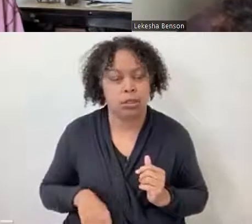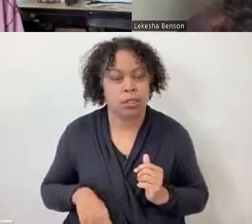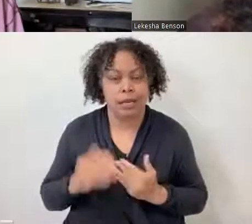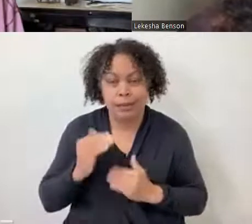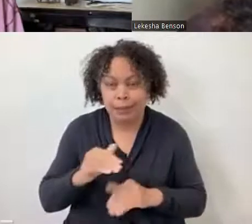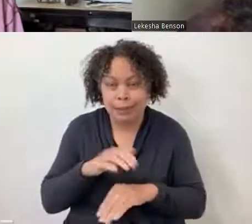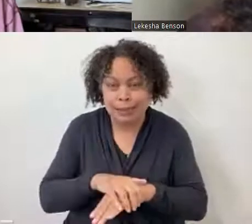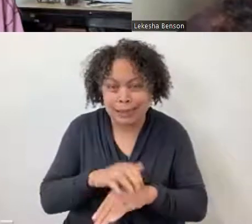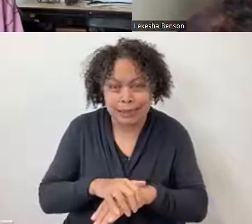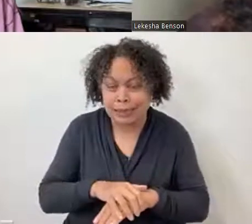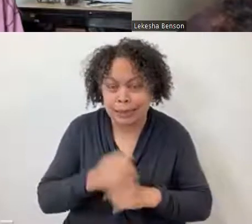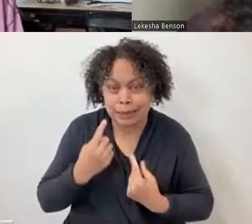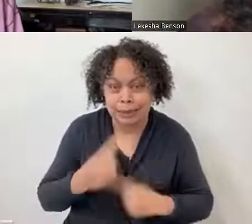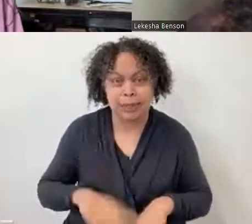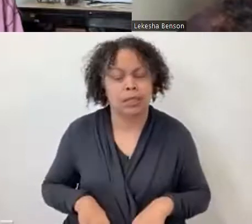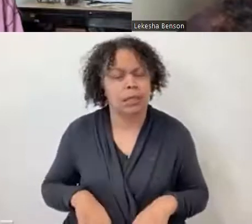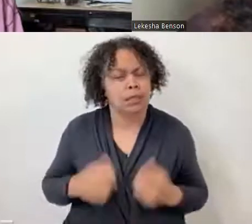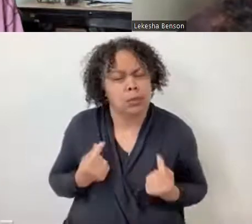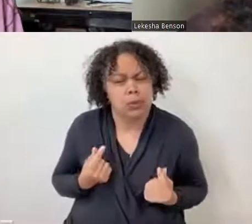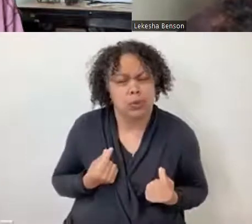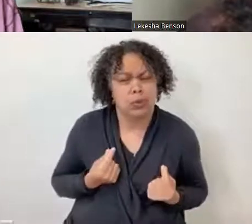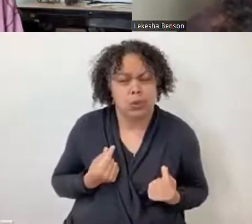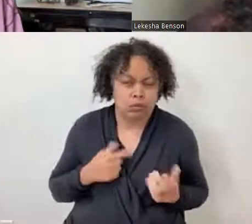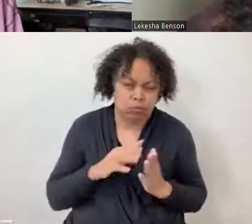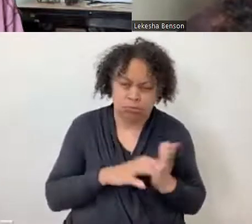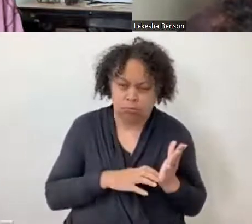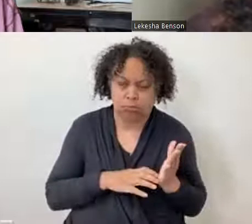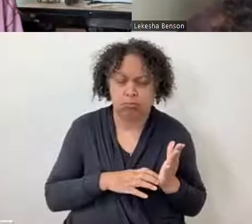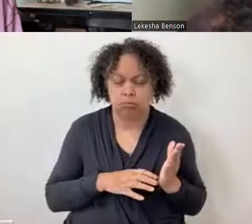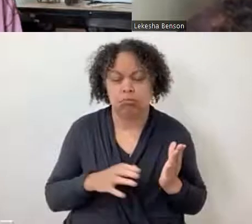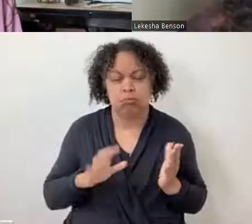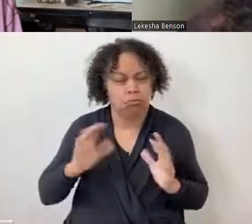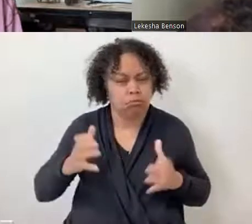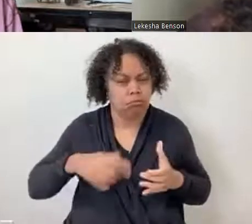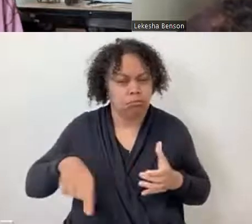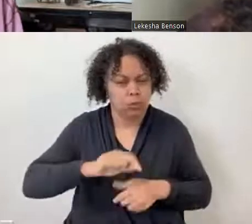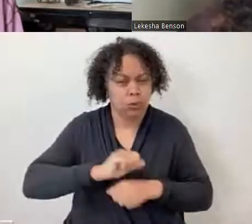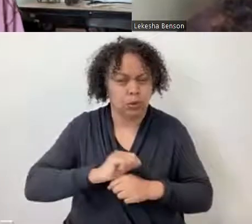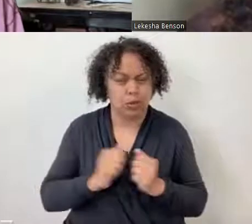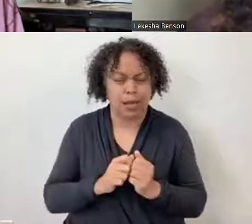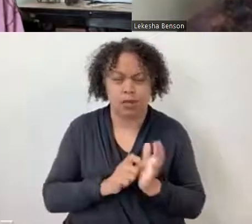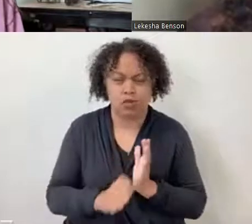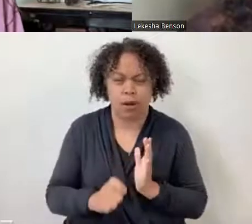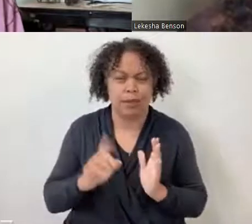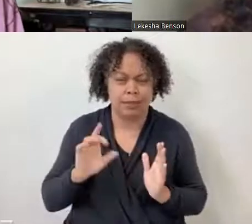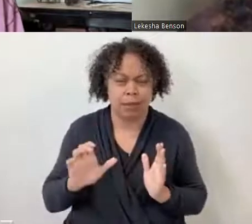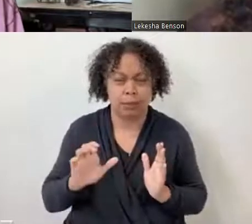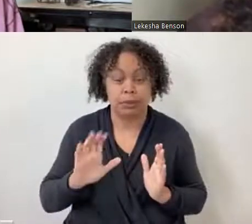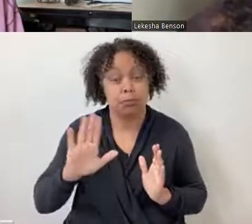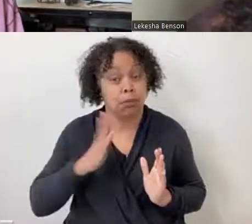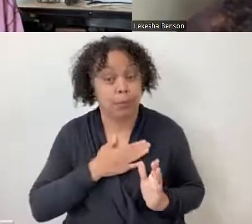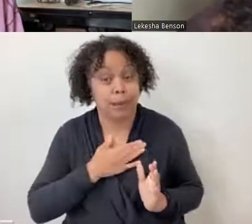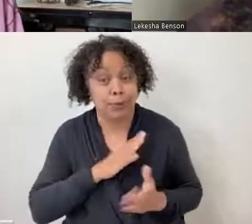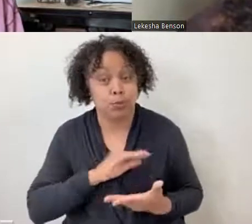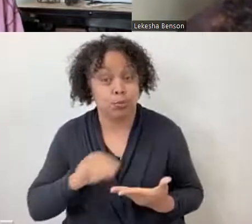English profession, how do you do this? So one thing we did as a collective was draft a document. I'm happy to drop it